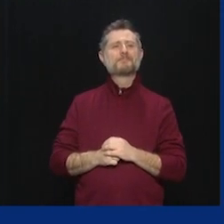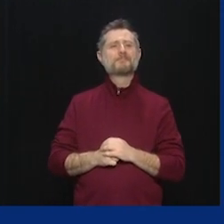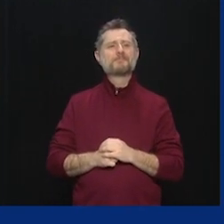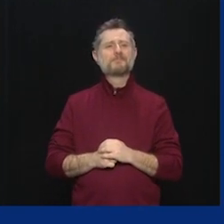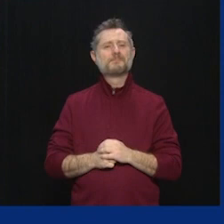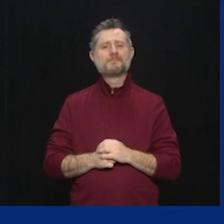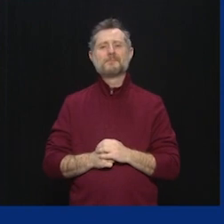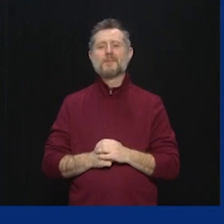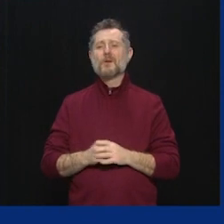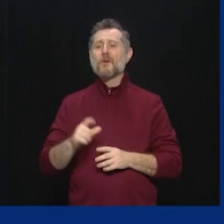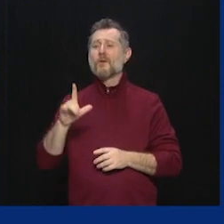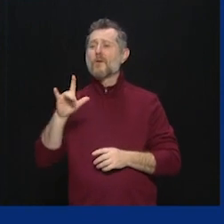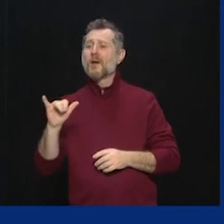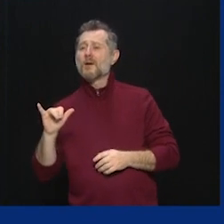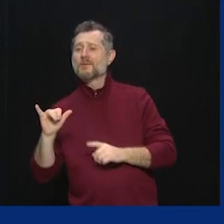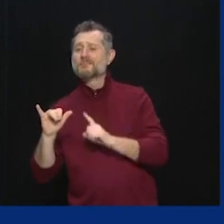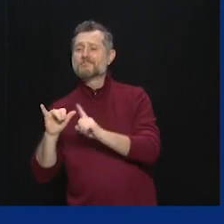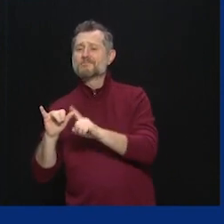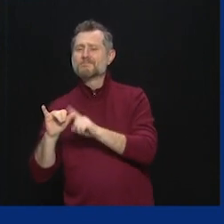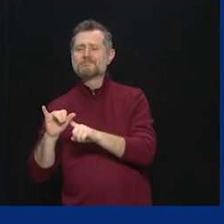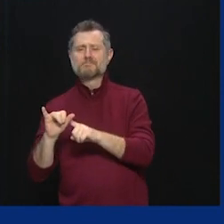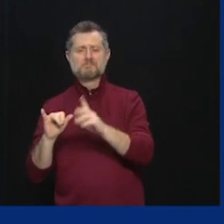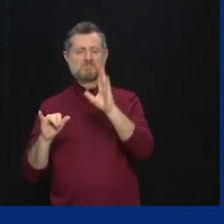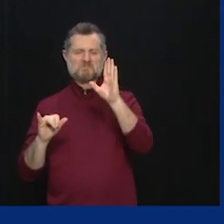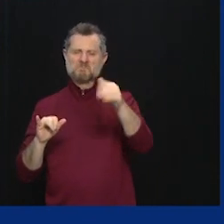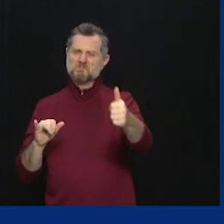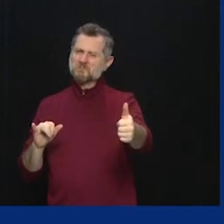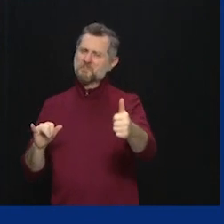Long Island, the best is yet to come. Thank you.